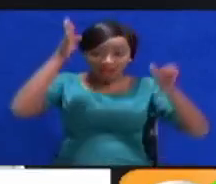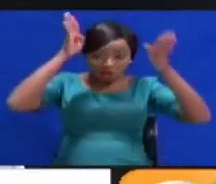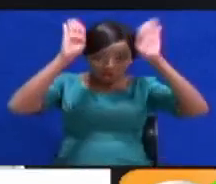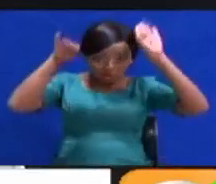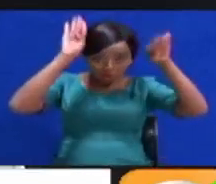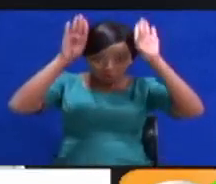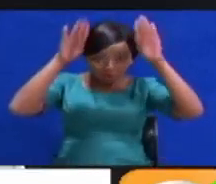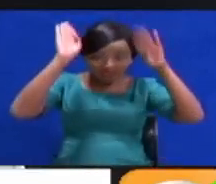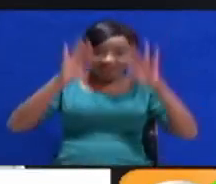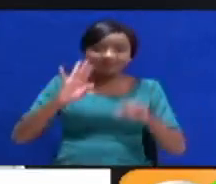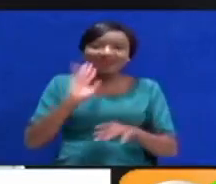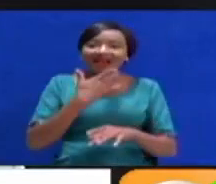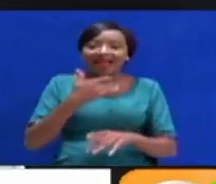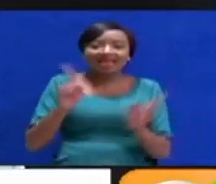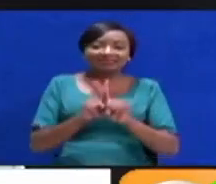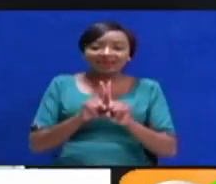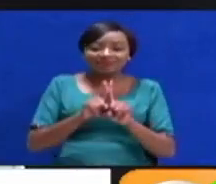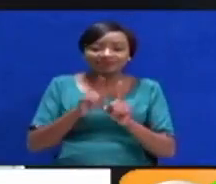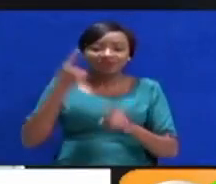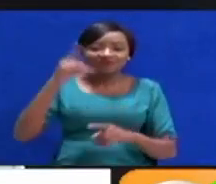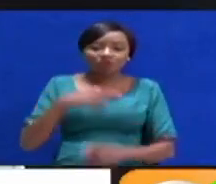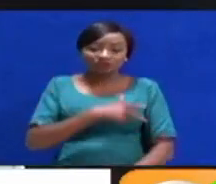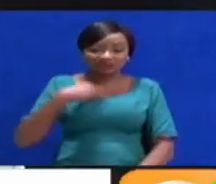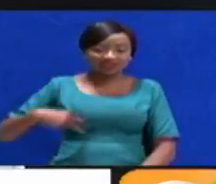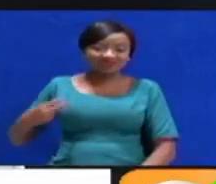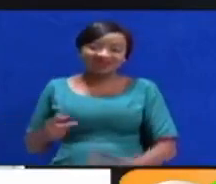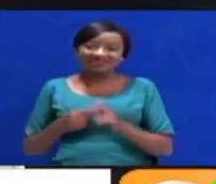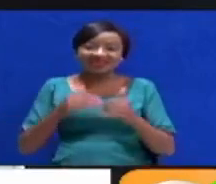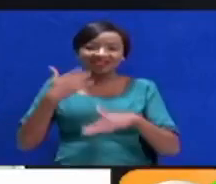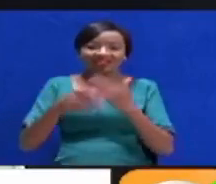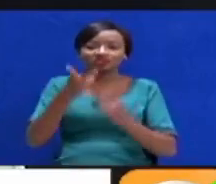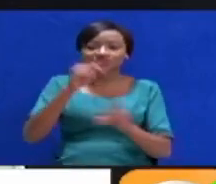come in 2022, the donkey will be revealed for what it